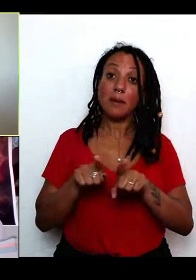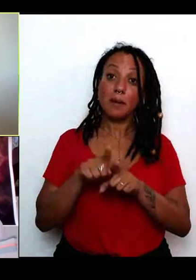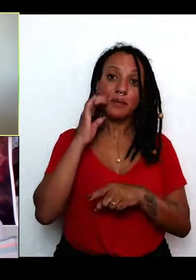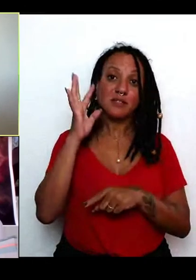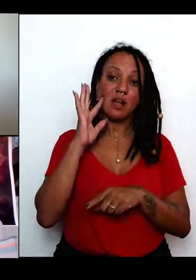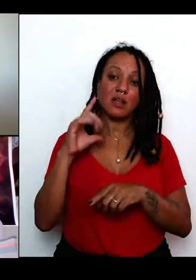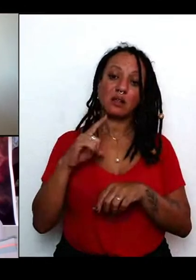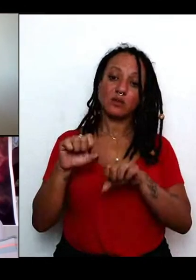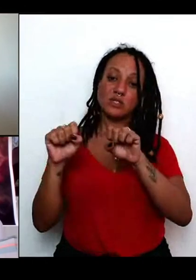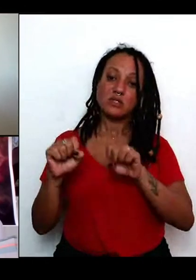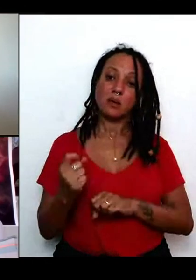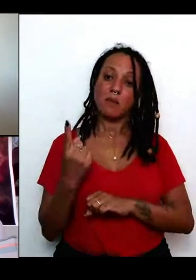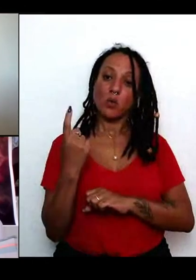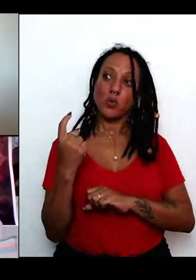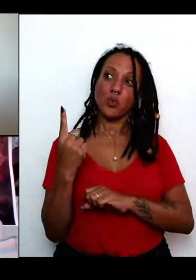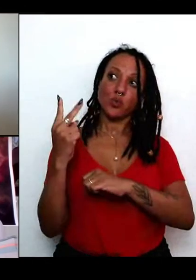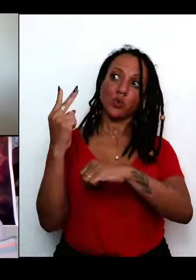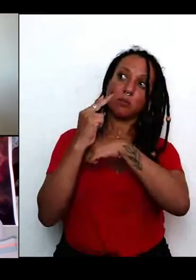right